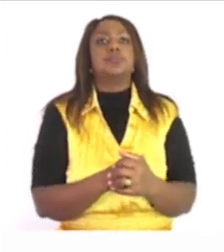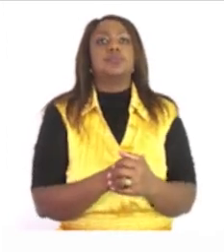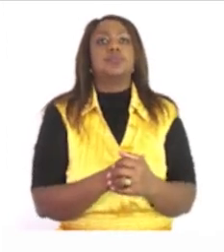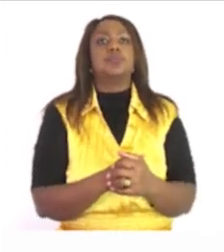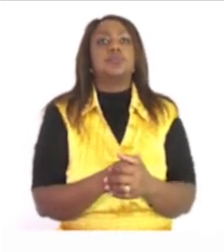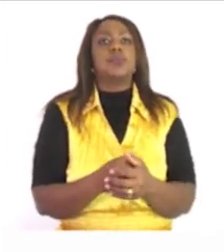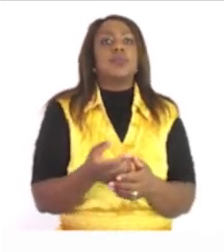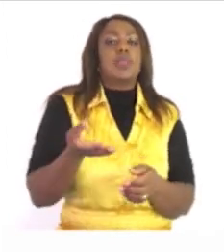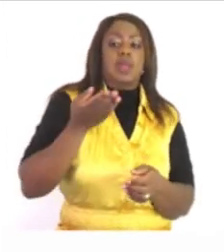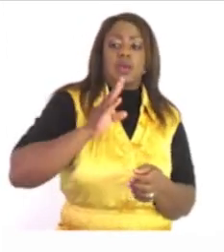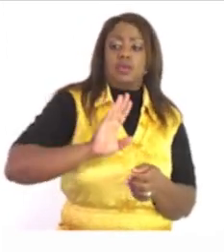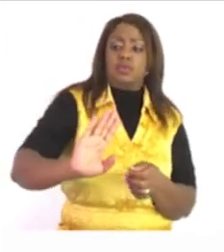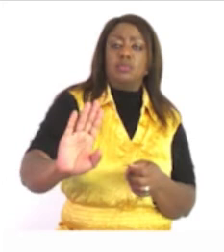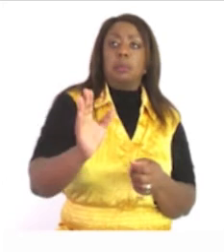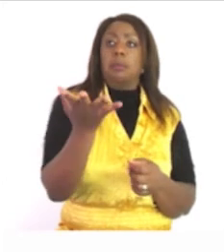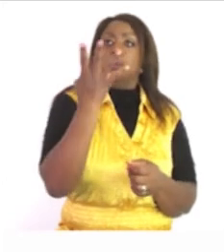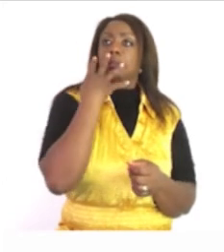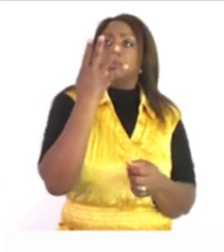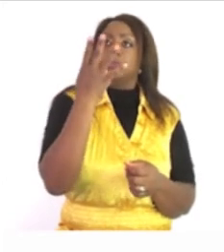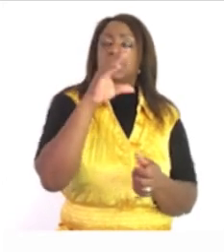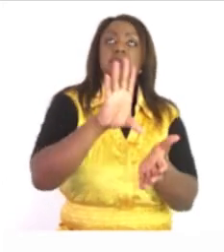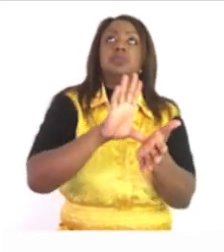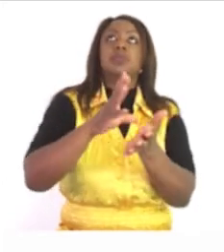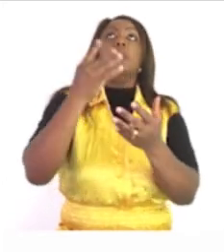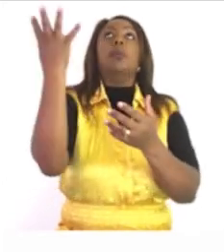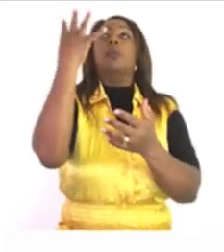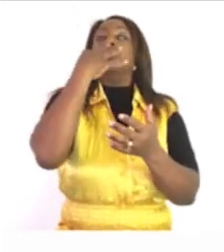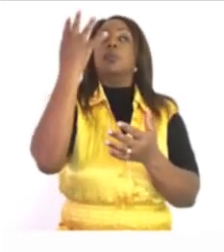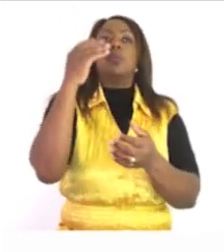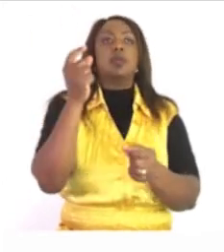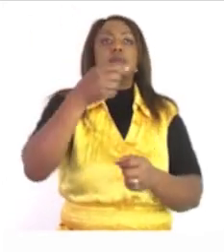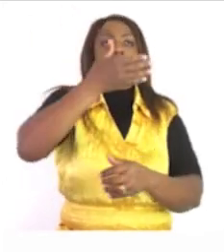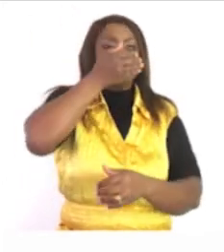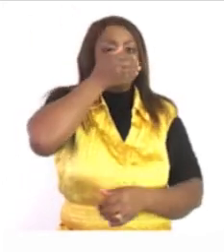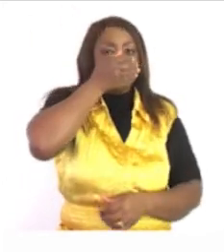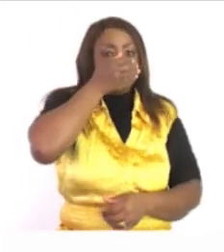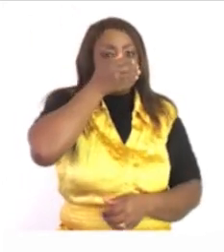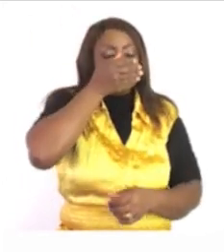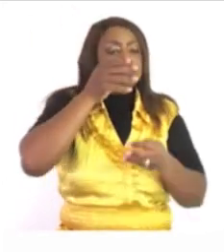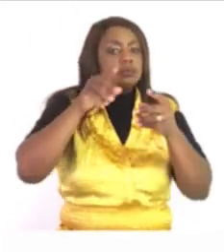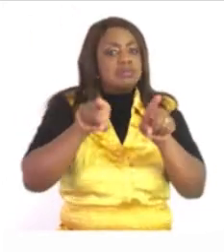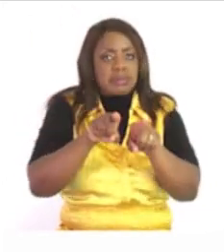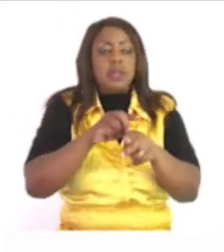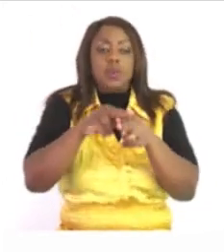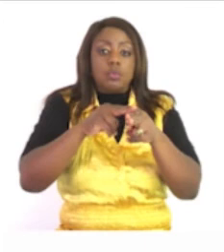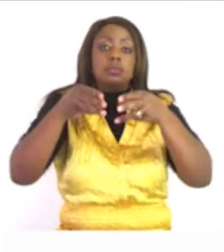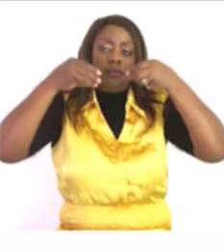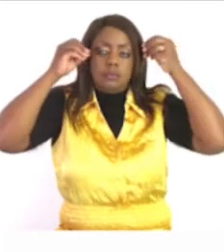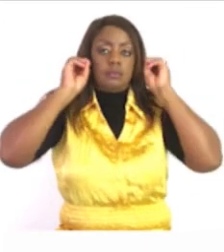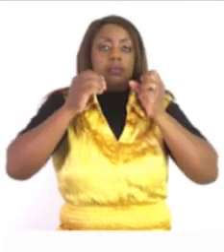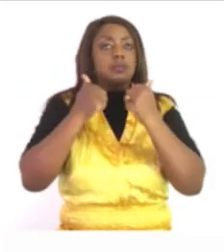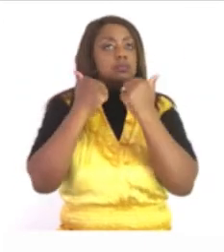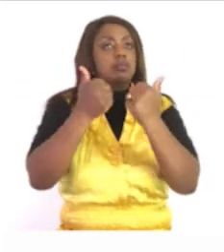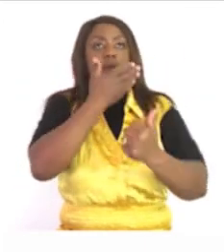Avoid smoke of any kind. Smoke of any kind, whether it's first-hand or second-hand smoking. Don't sit next to people